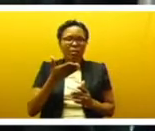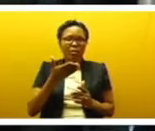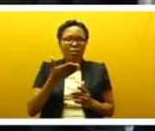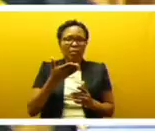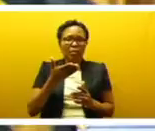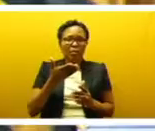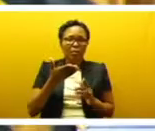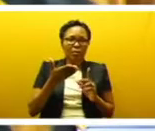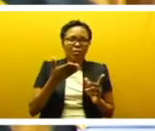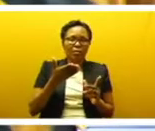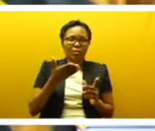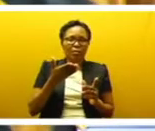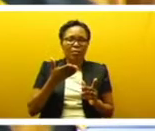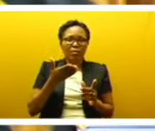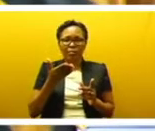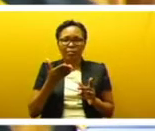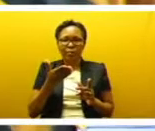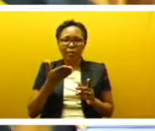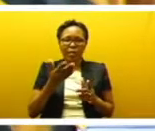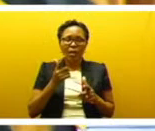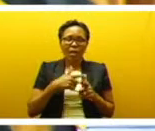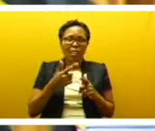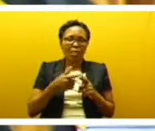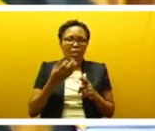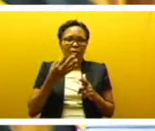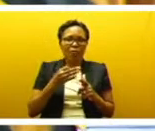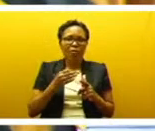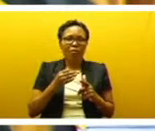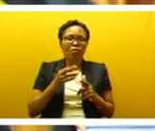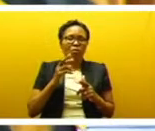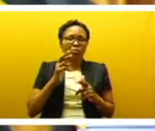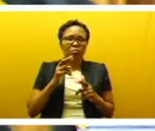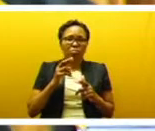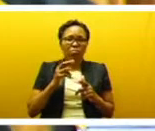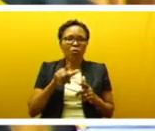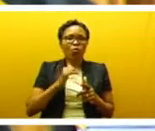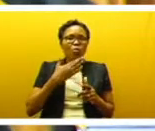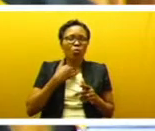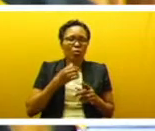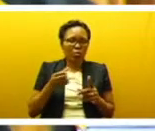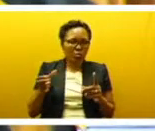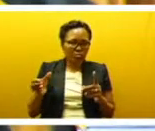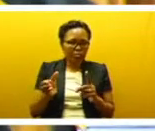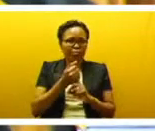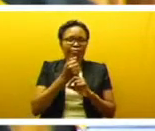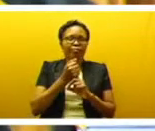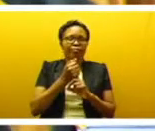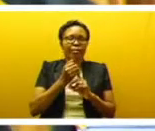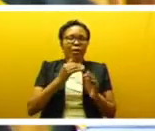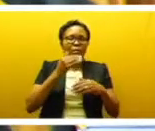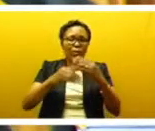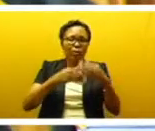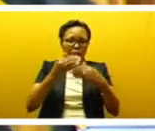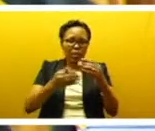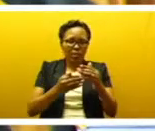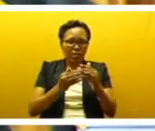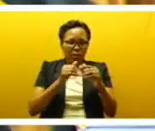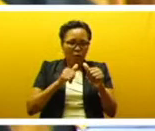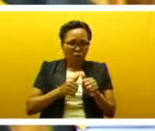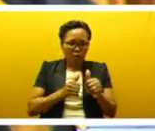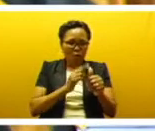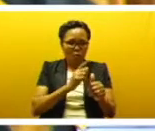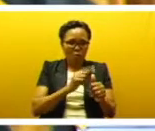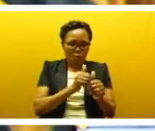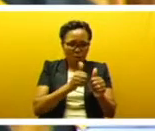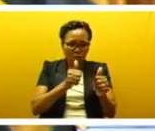to the role. For purposes of orderliness, because we are trying to get our proceedings as orderly as possible, then we can start with